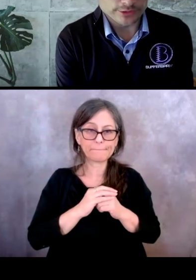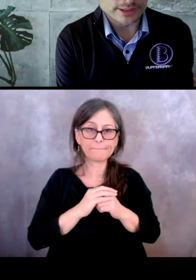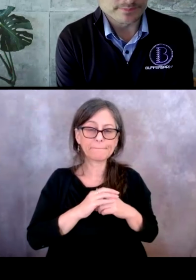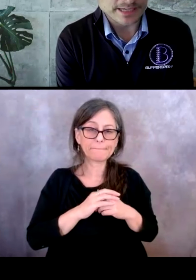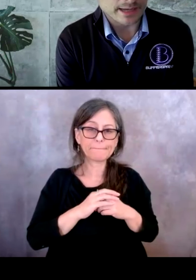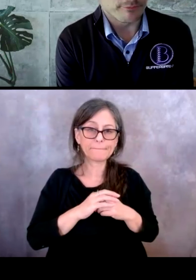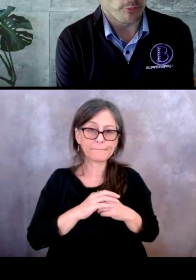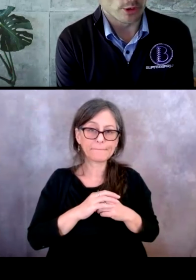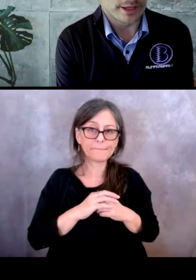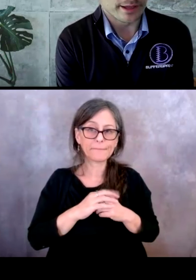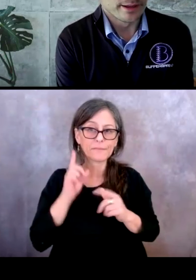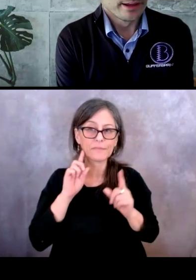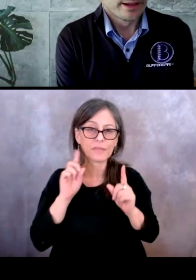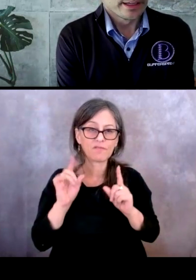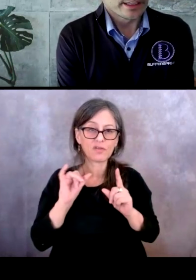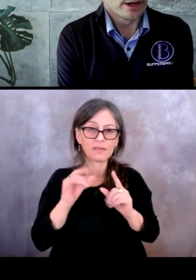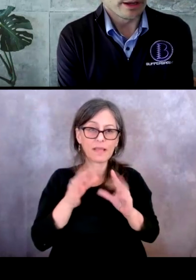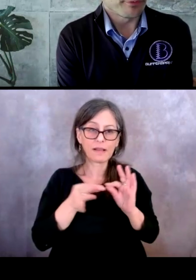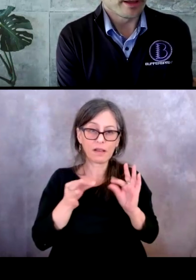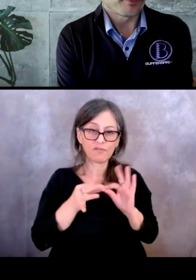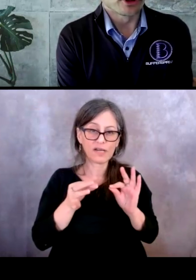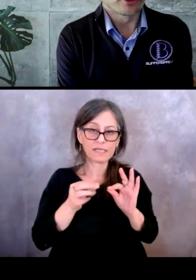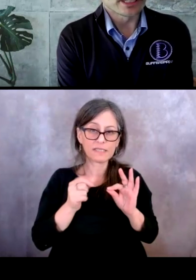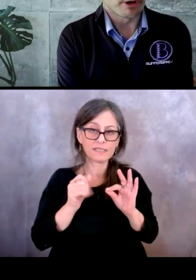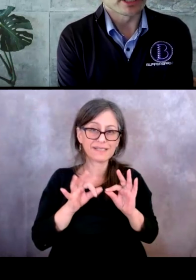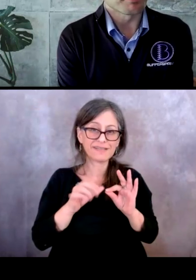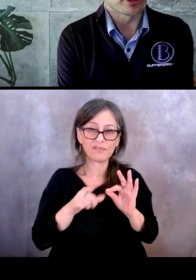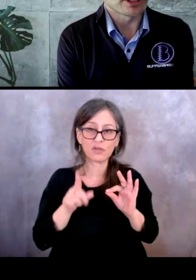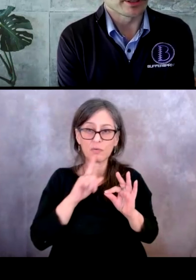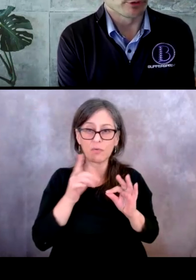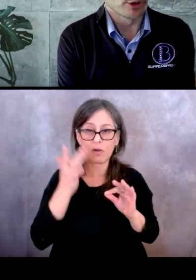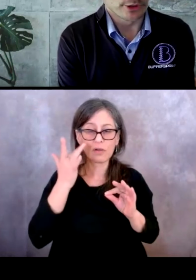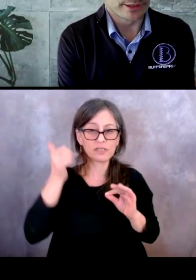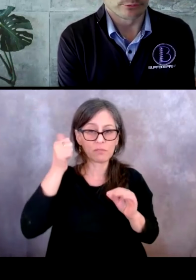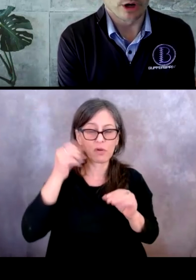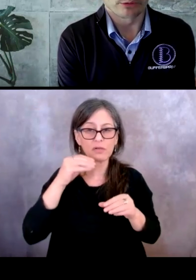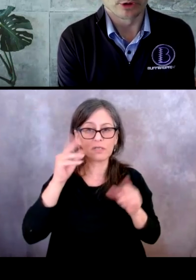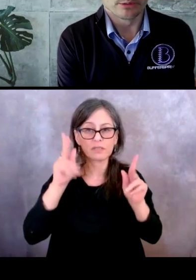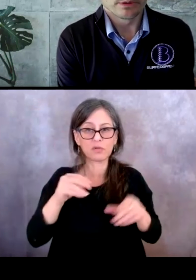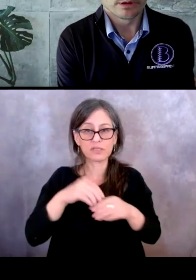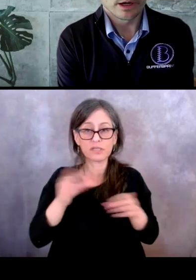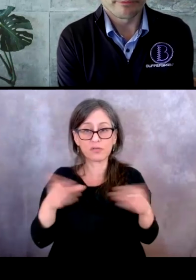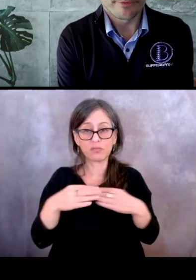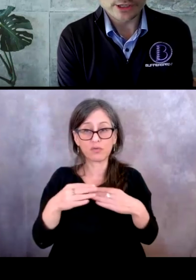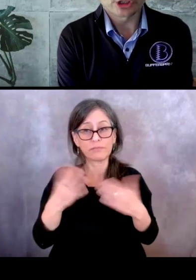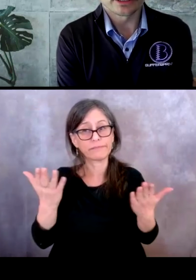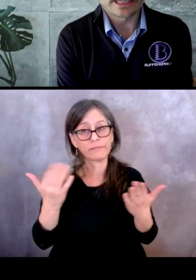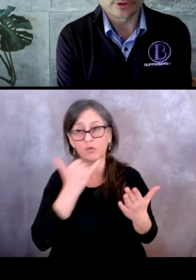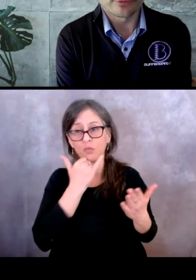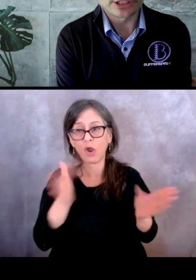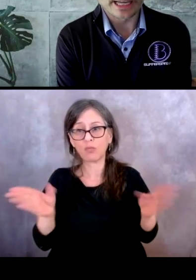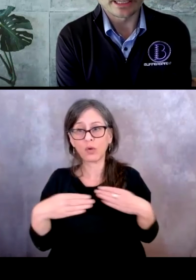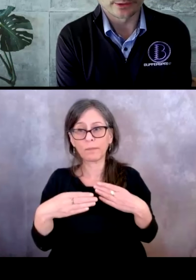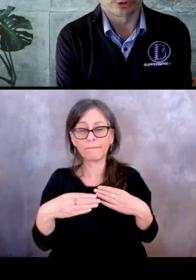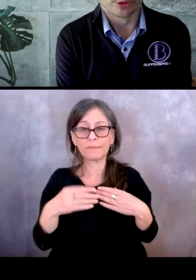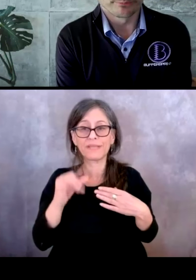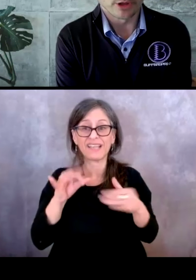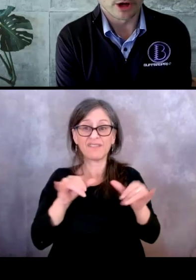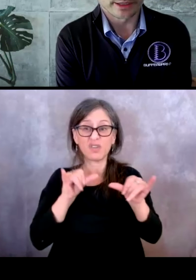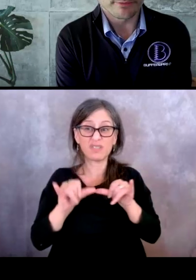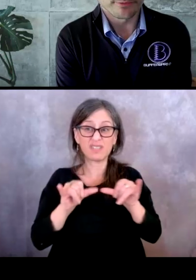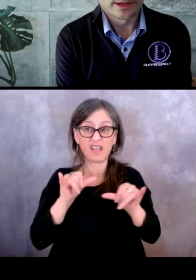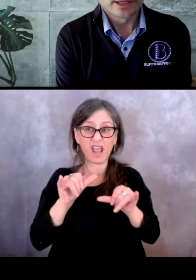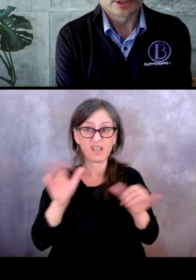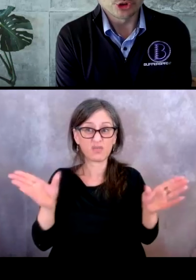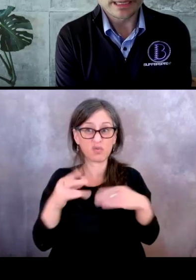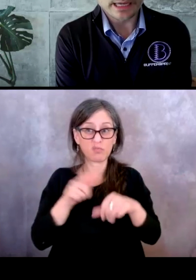I've heard the saying before that, if you're the smartest person in the room, you're in the wrong room. Eventually, if you've stayed in the room